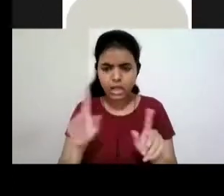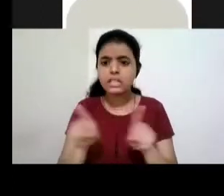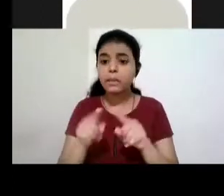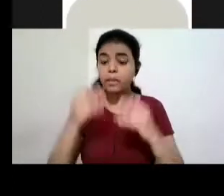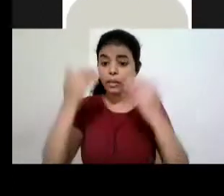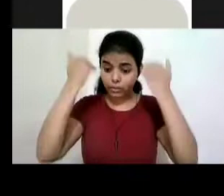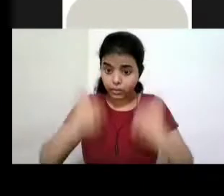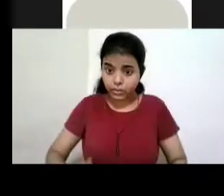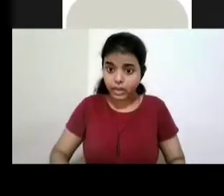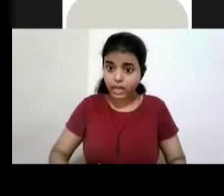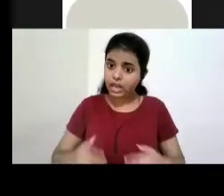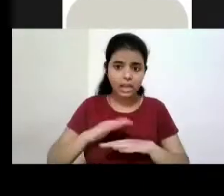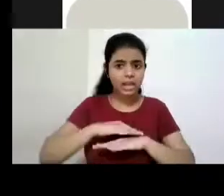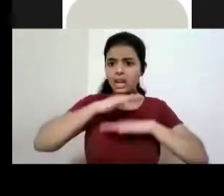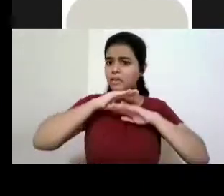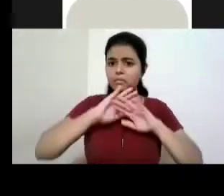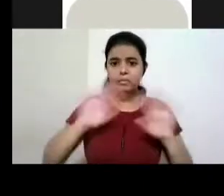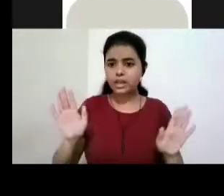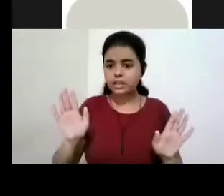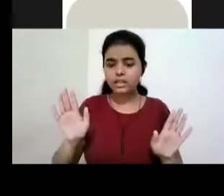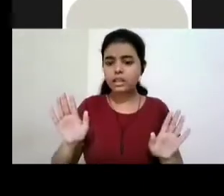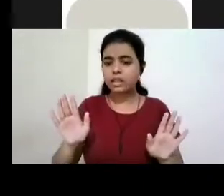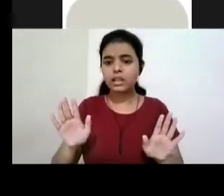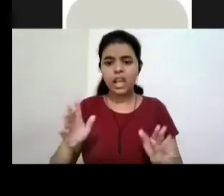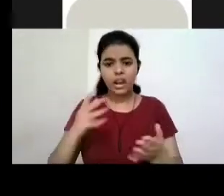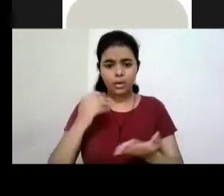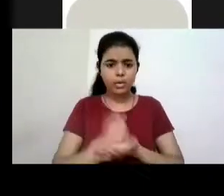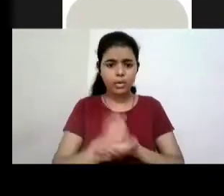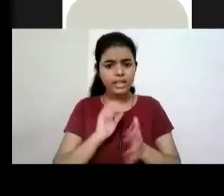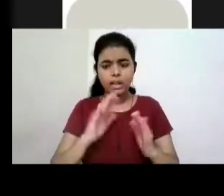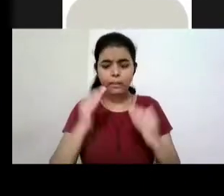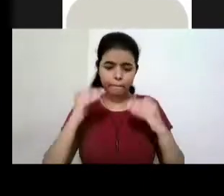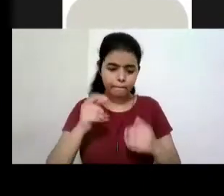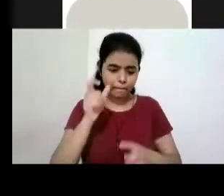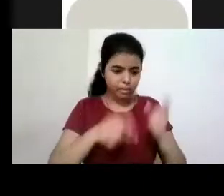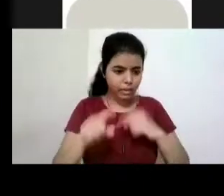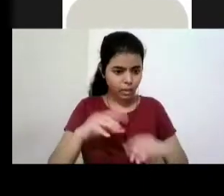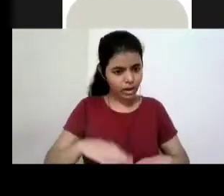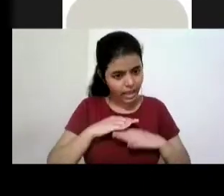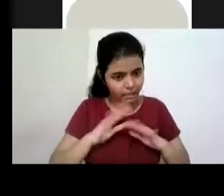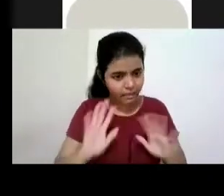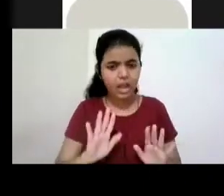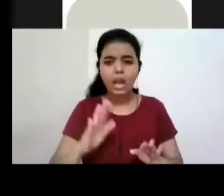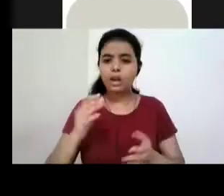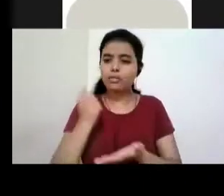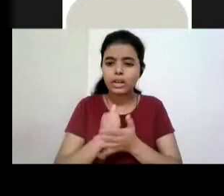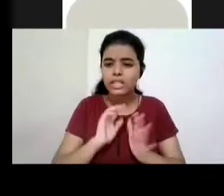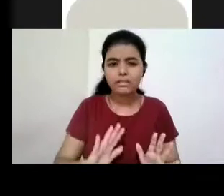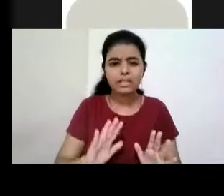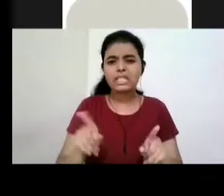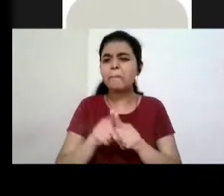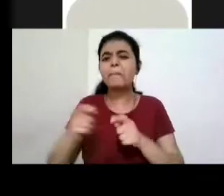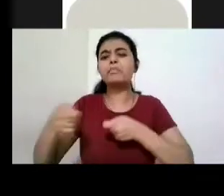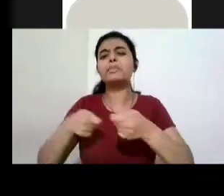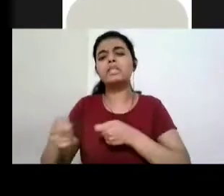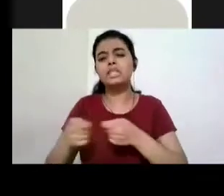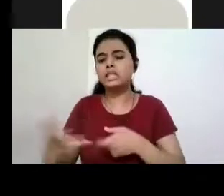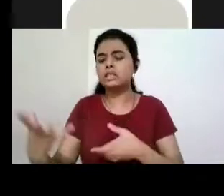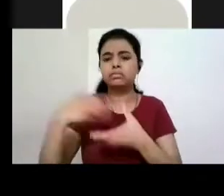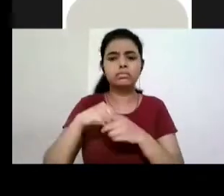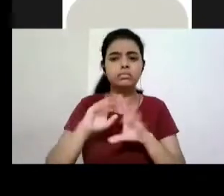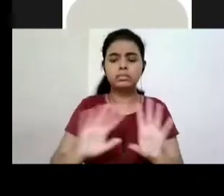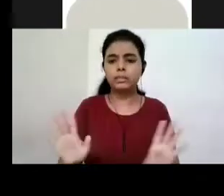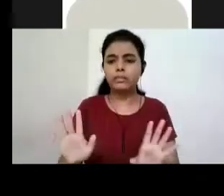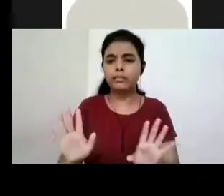being should be enough for you to be having all of these rights. This business of mediating rights